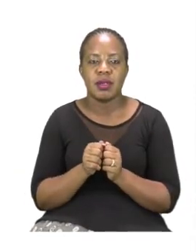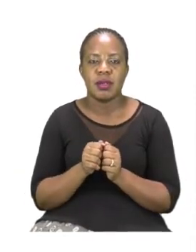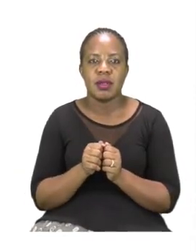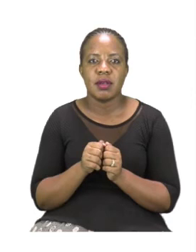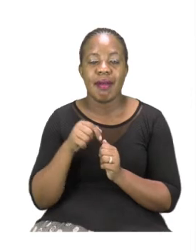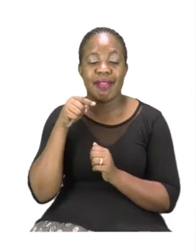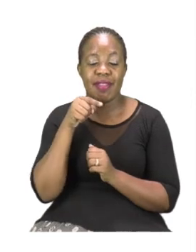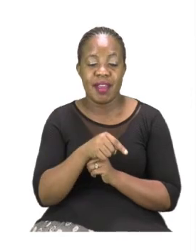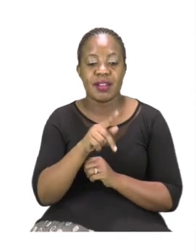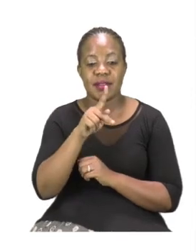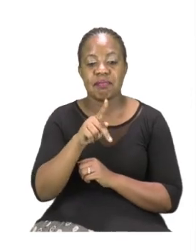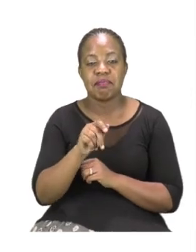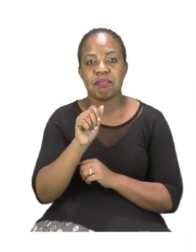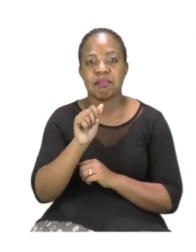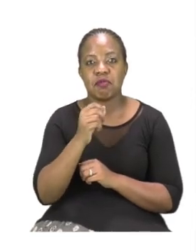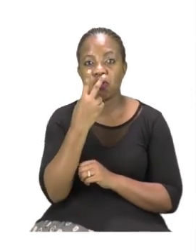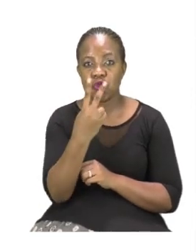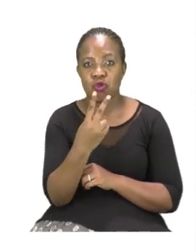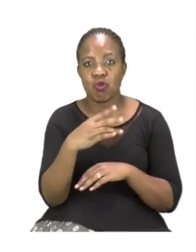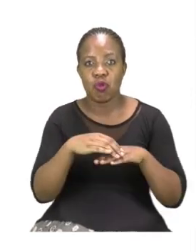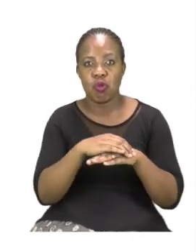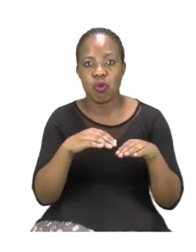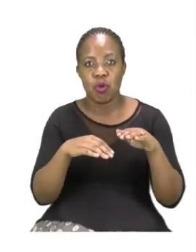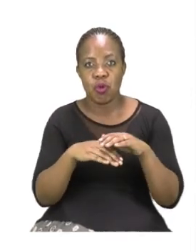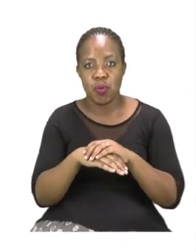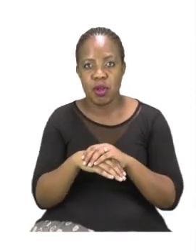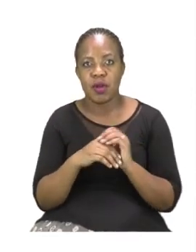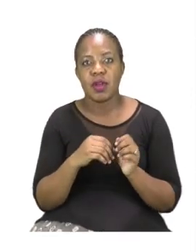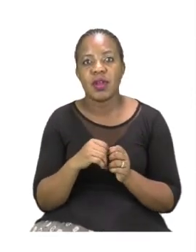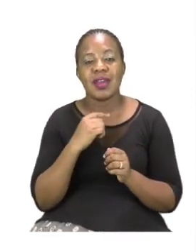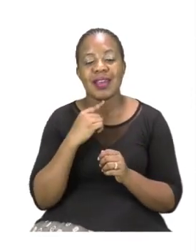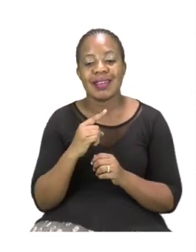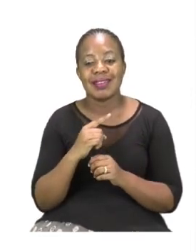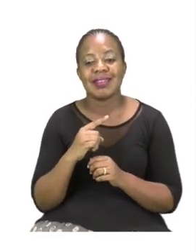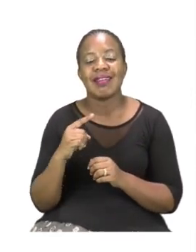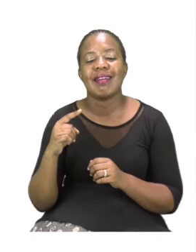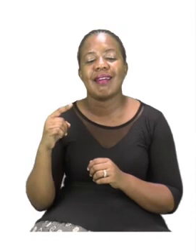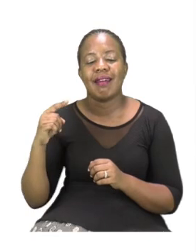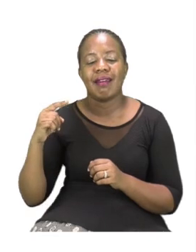says, this pair of shoes is hers.